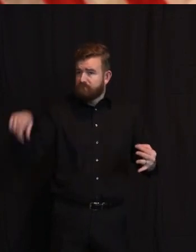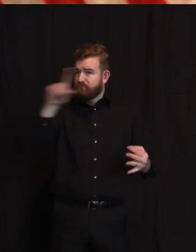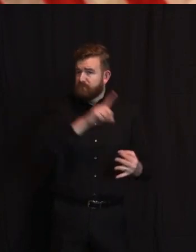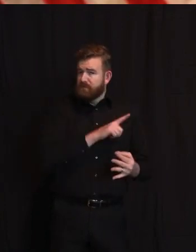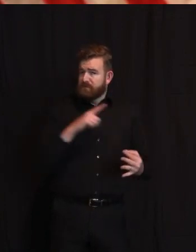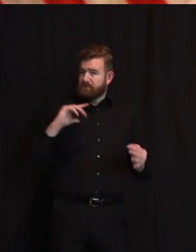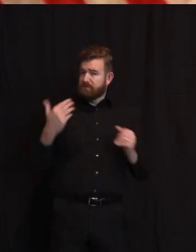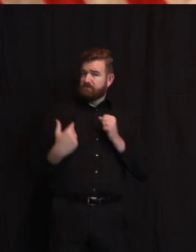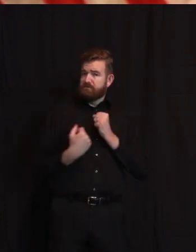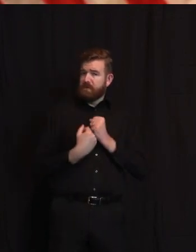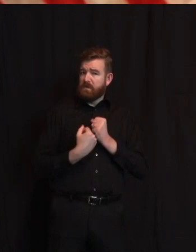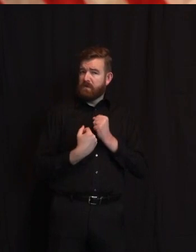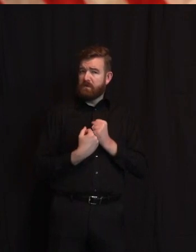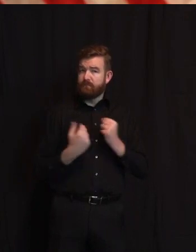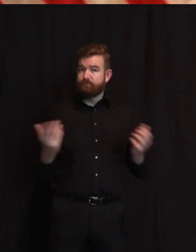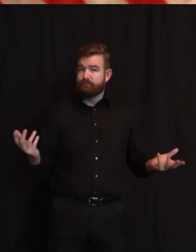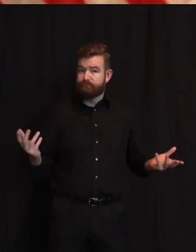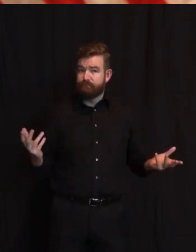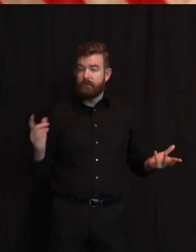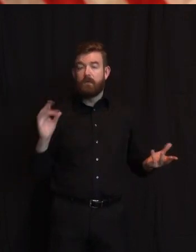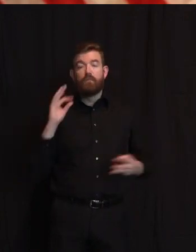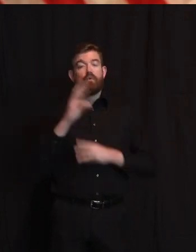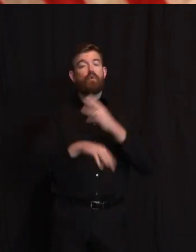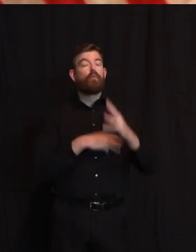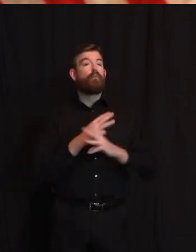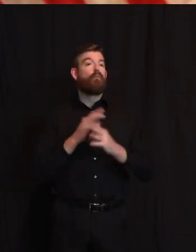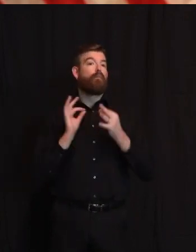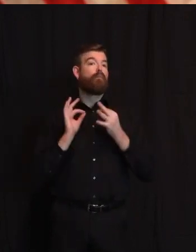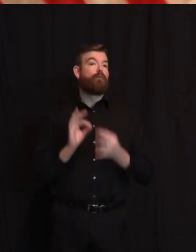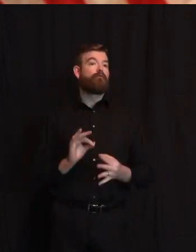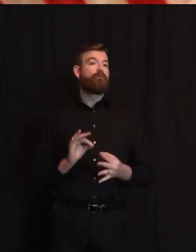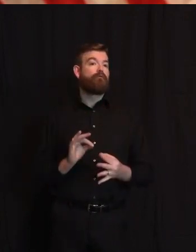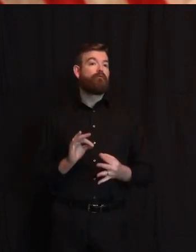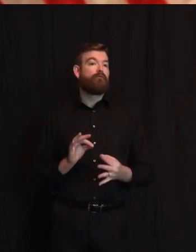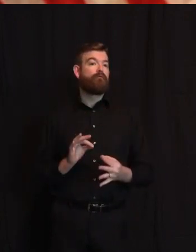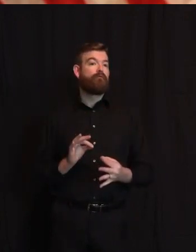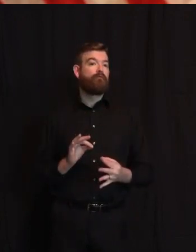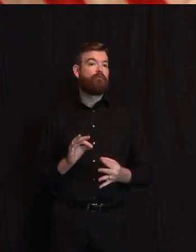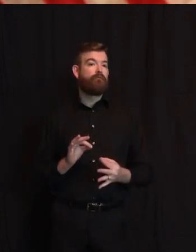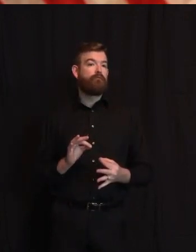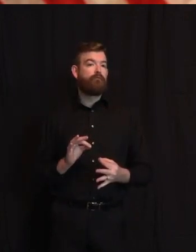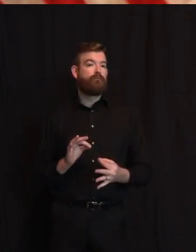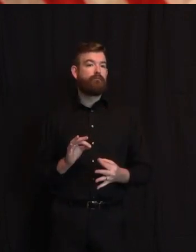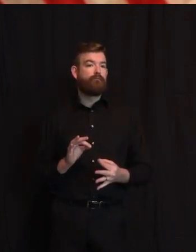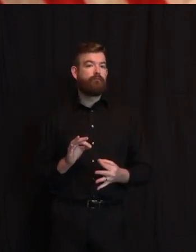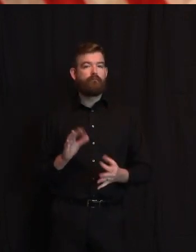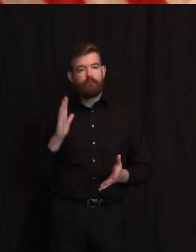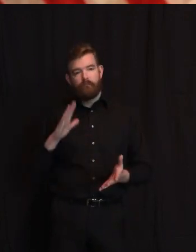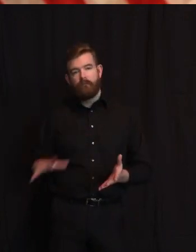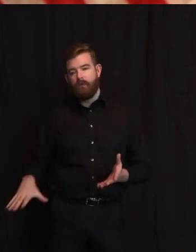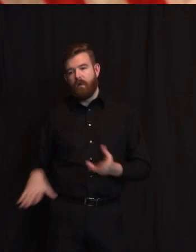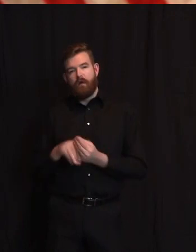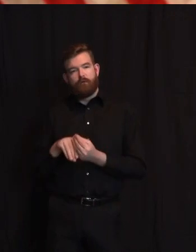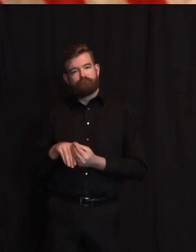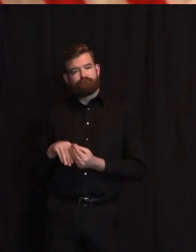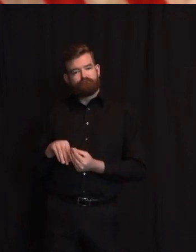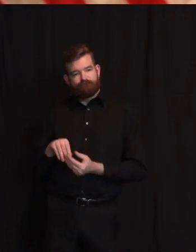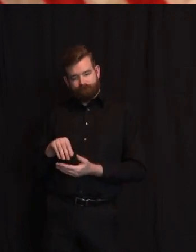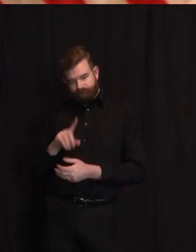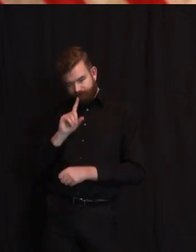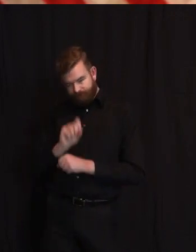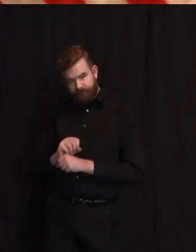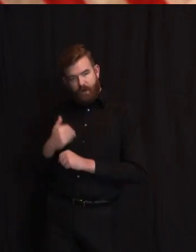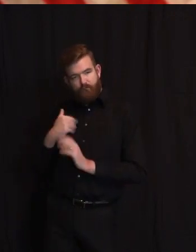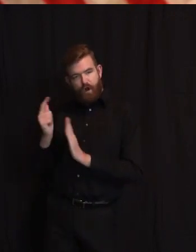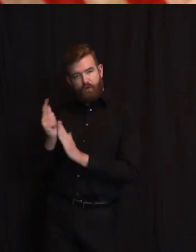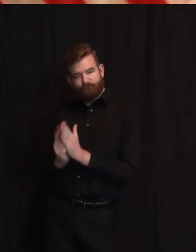world, would enabling legislation make it stronger? I'm not sure as a legal matter it would have. Paramount, what's your view on that? So